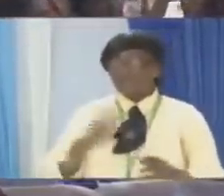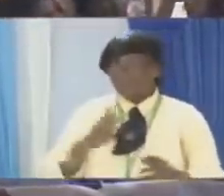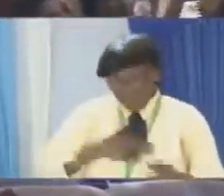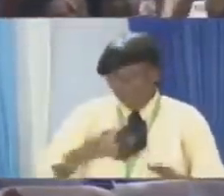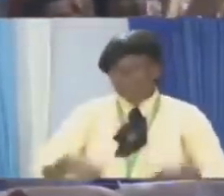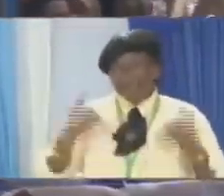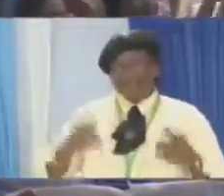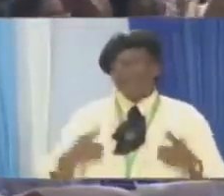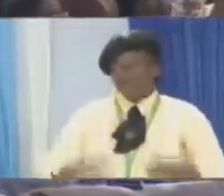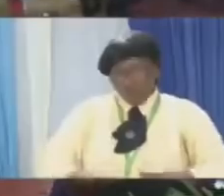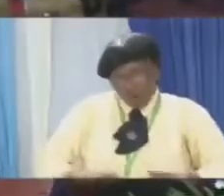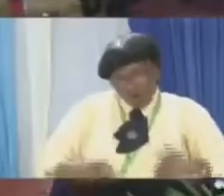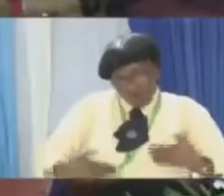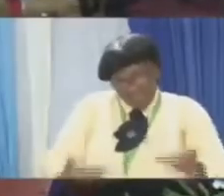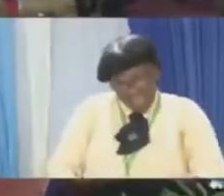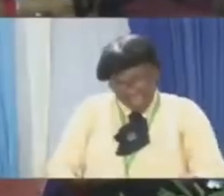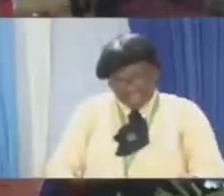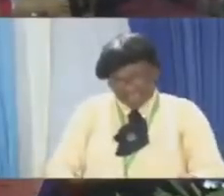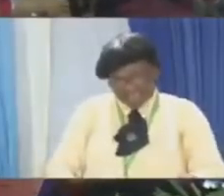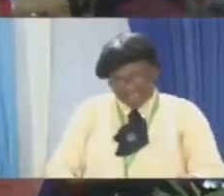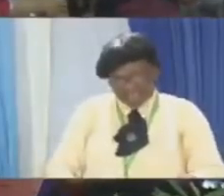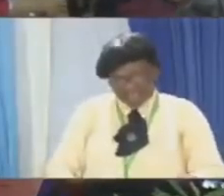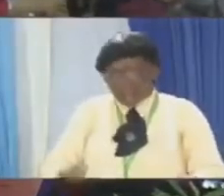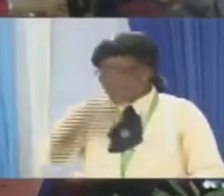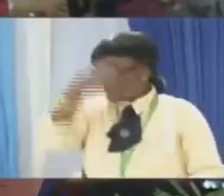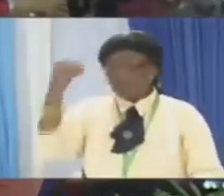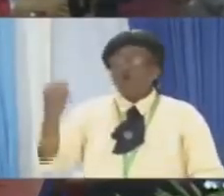The hands of the Lord is not shutting that it cannot save.